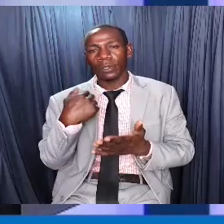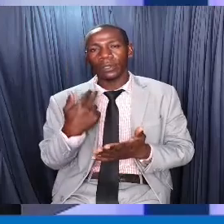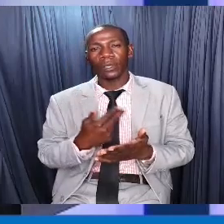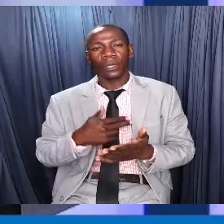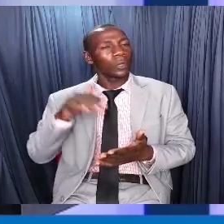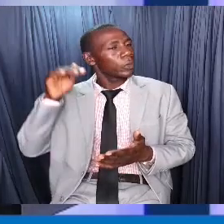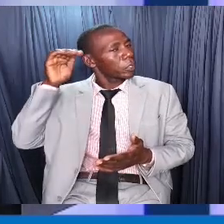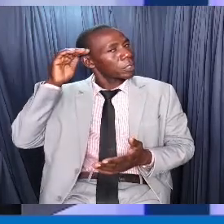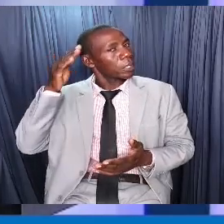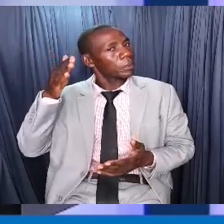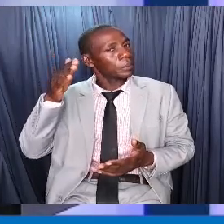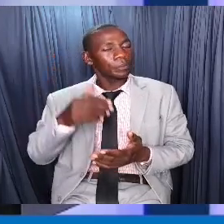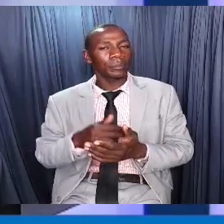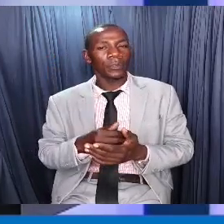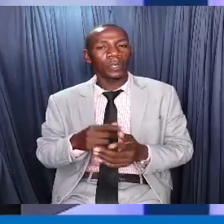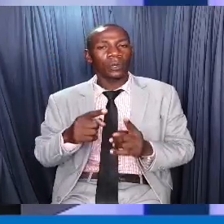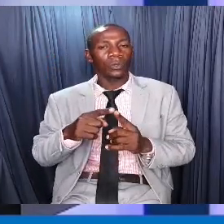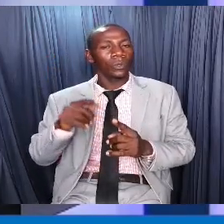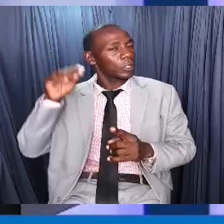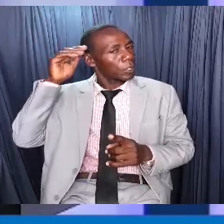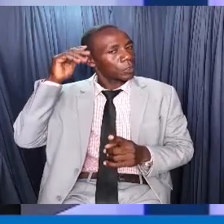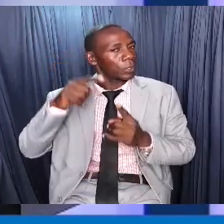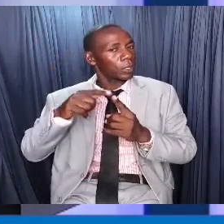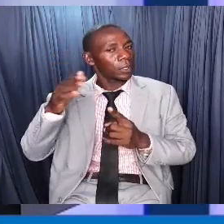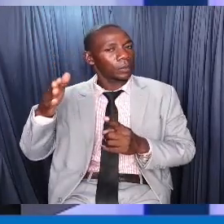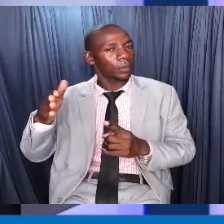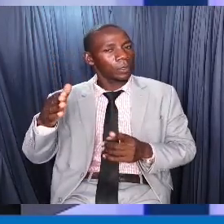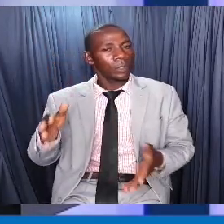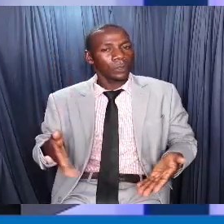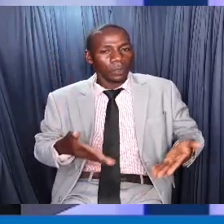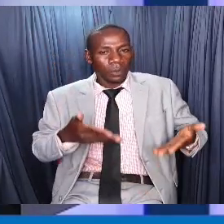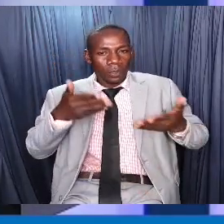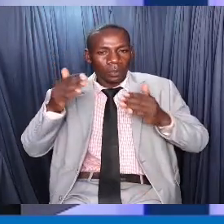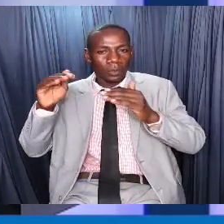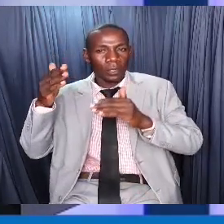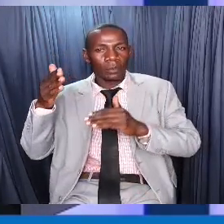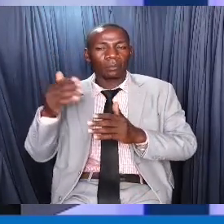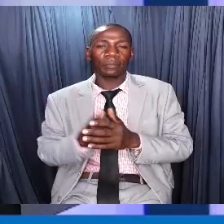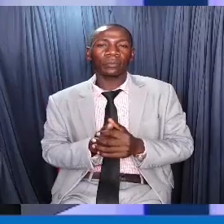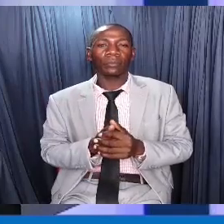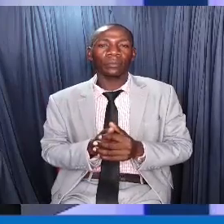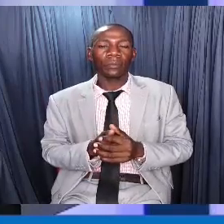us, we listen to him and listen to him. We uplift him.